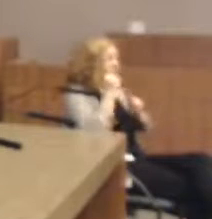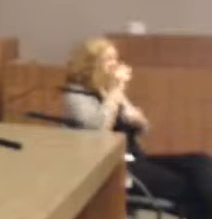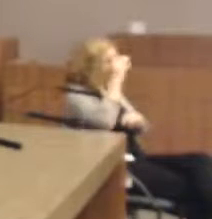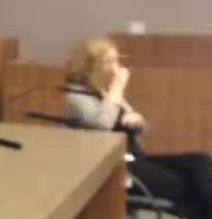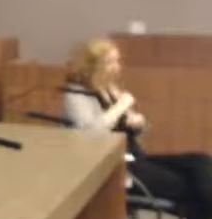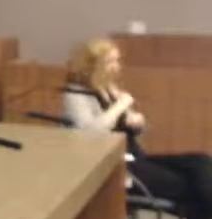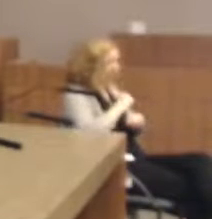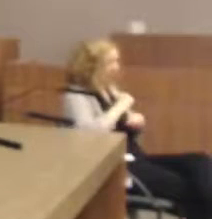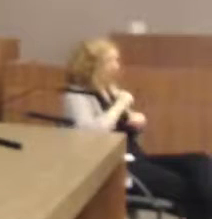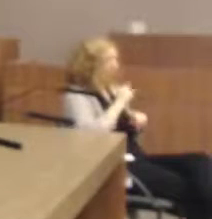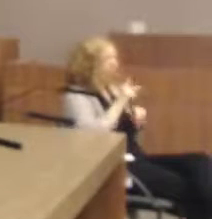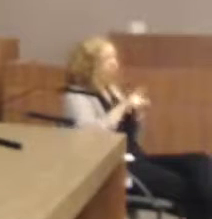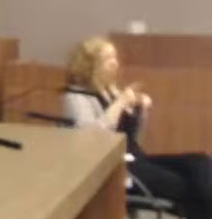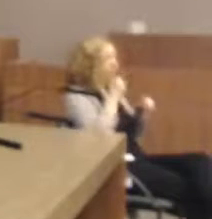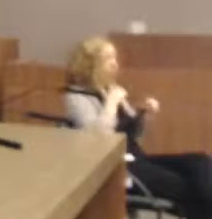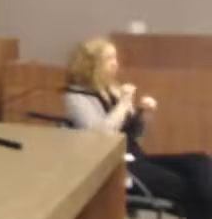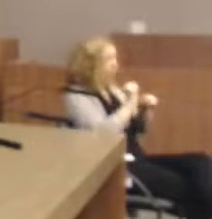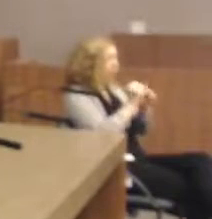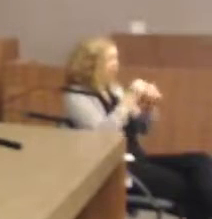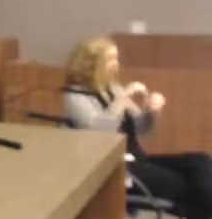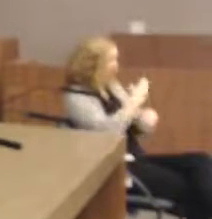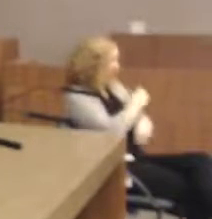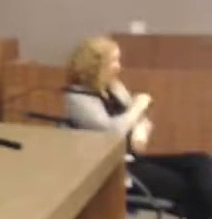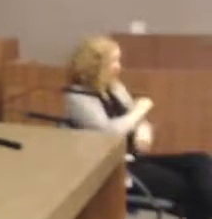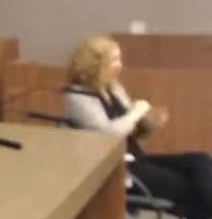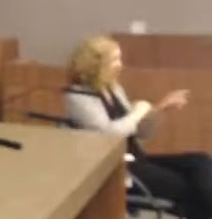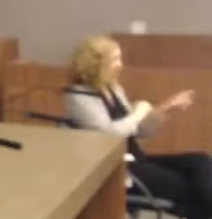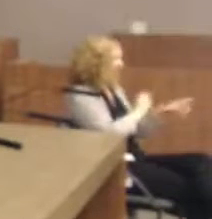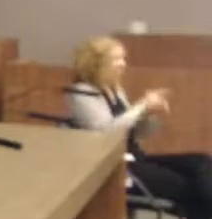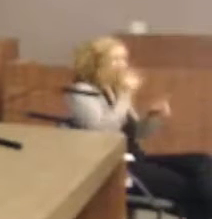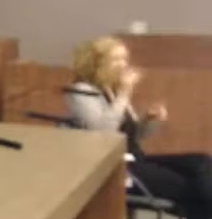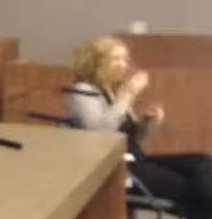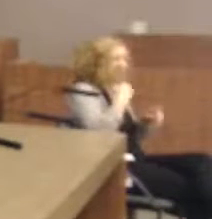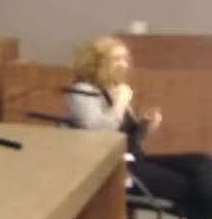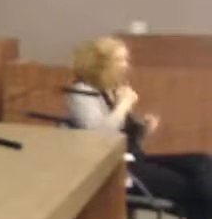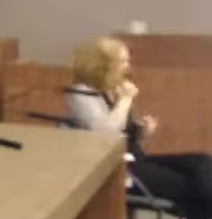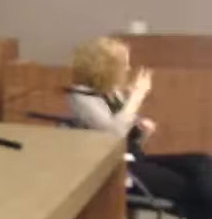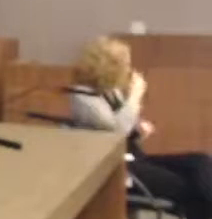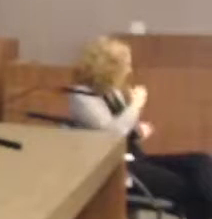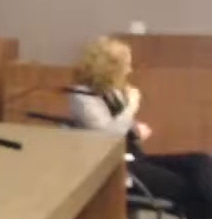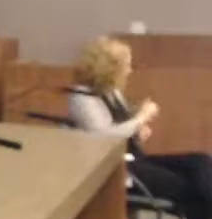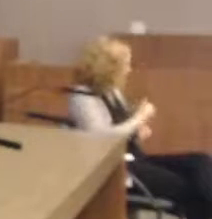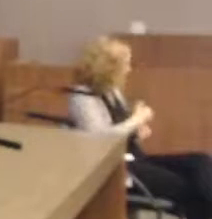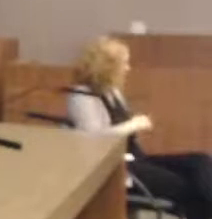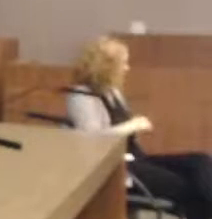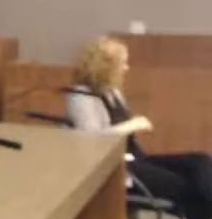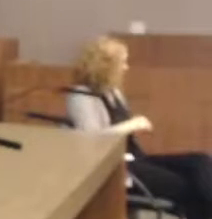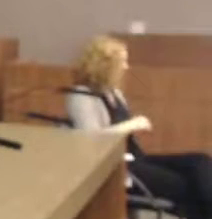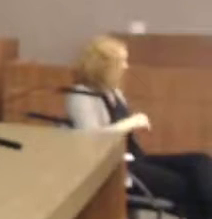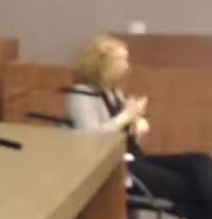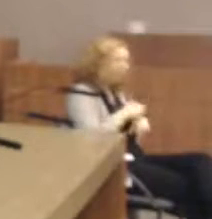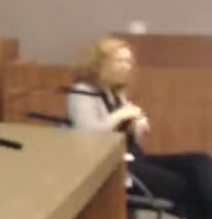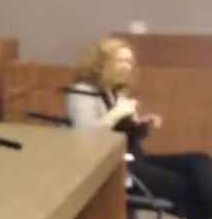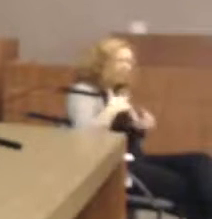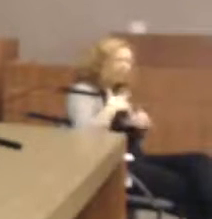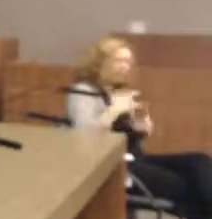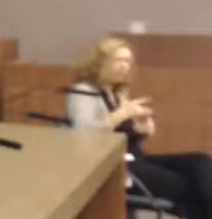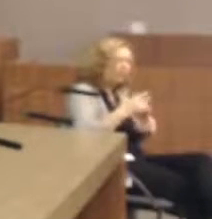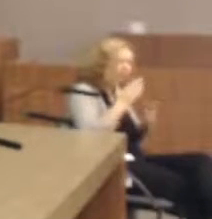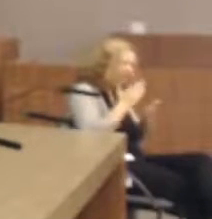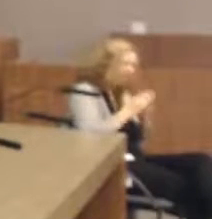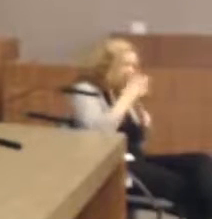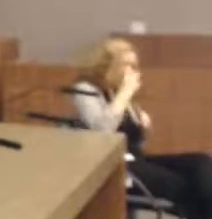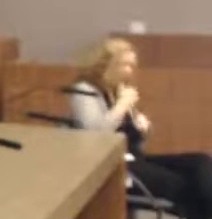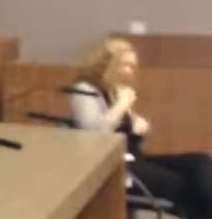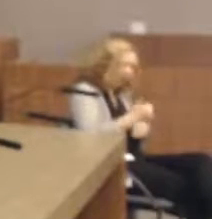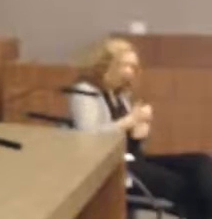trauma victims that I work with clinically, they'll tell me I don't sleep well. And then I'll say, what time do you typically stop sleeping well? Around 4 o'clock in the